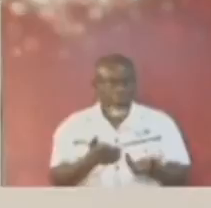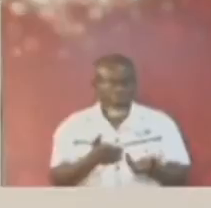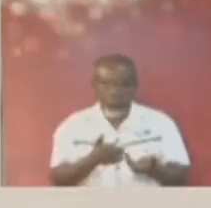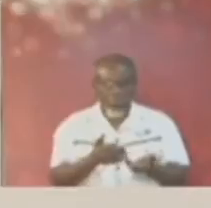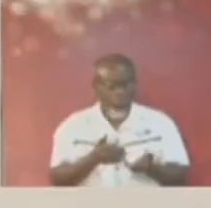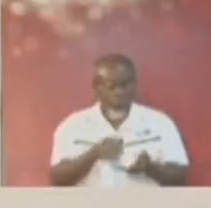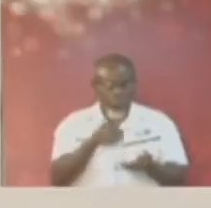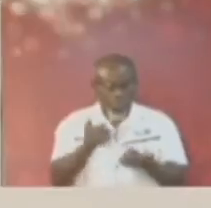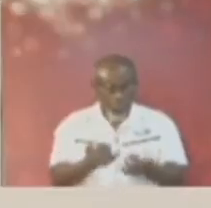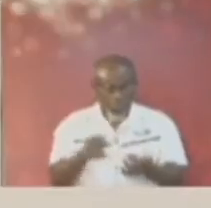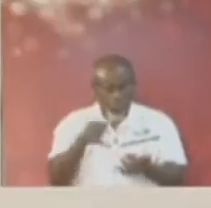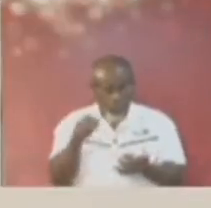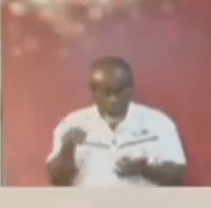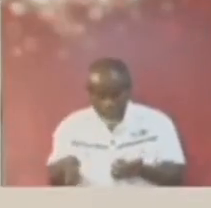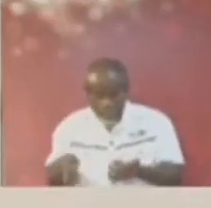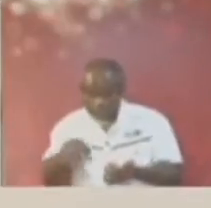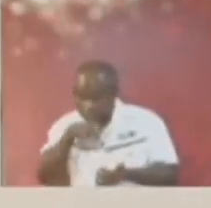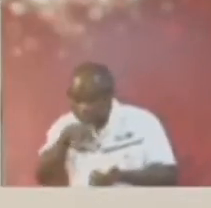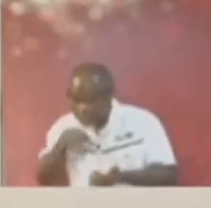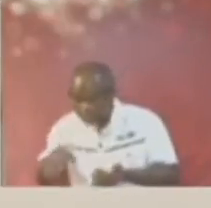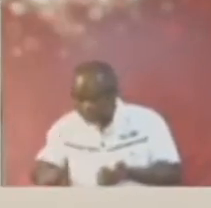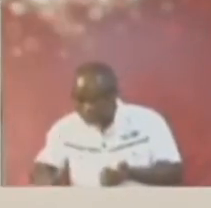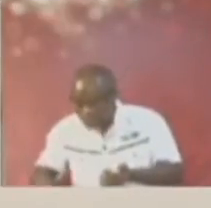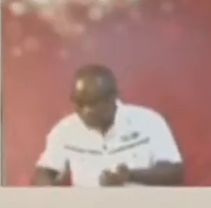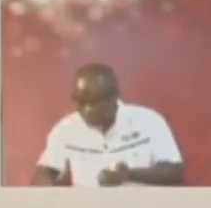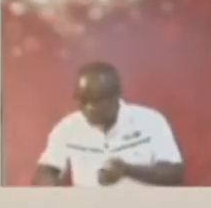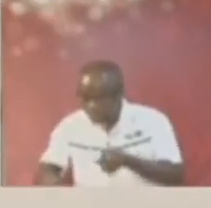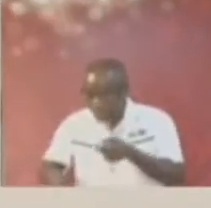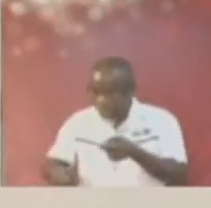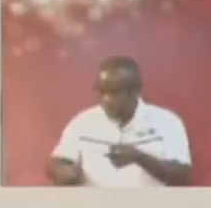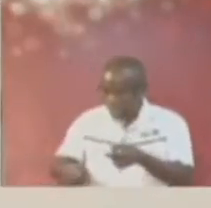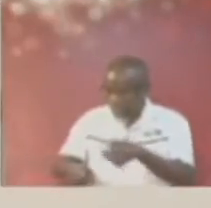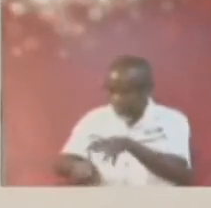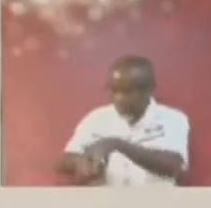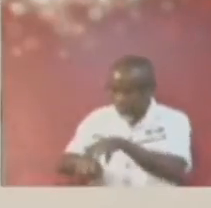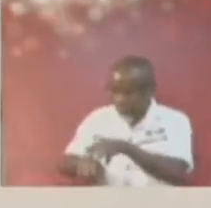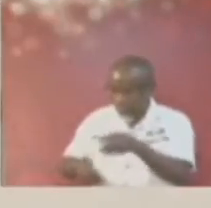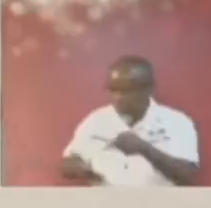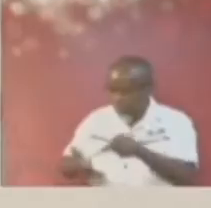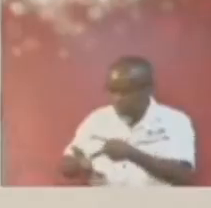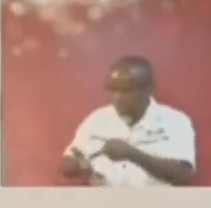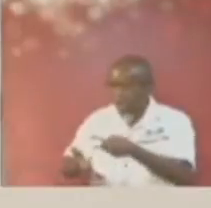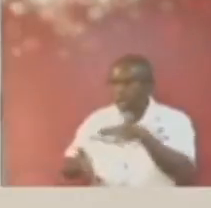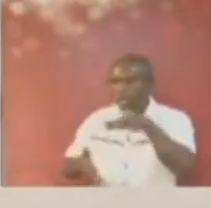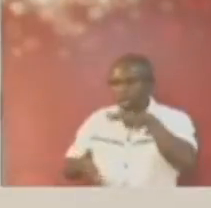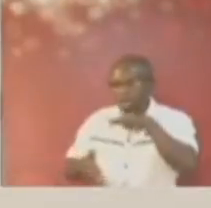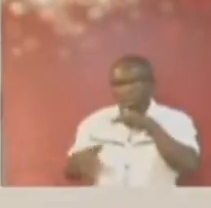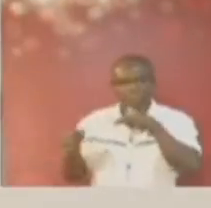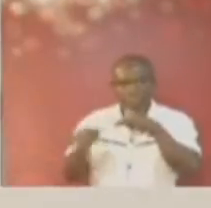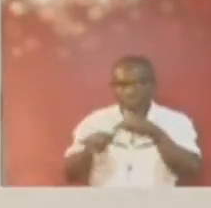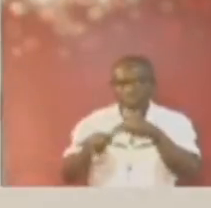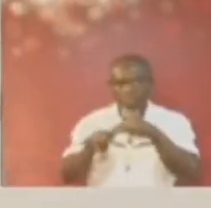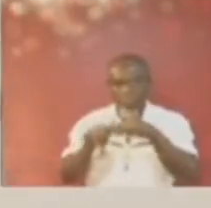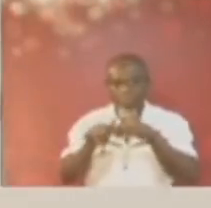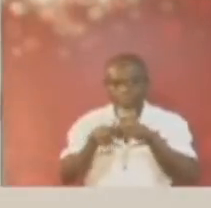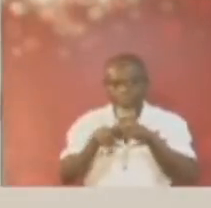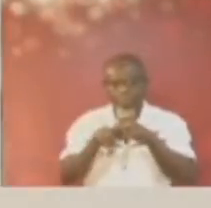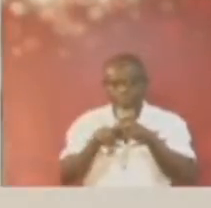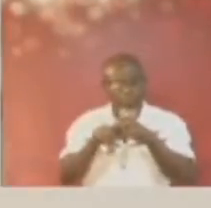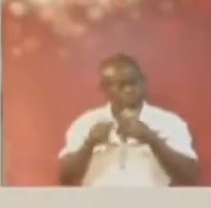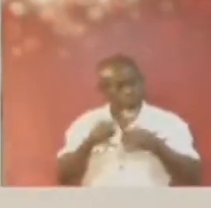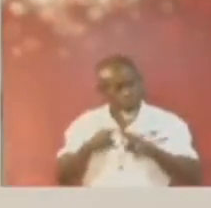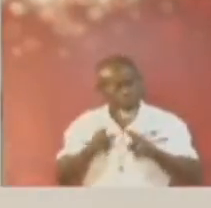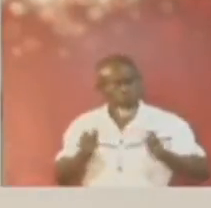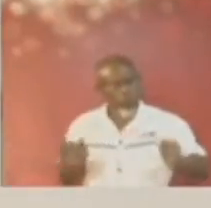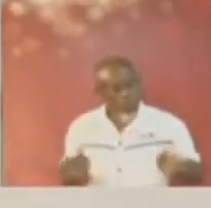hand sanitization, by all means, completely trumps glove wearing, and we actually discourage the use of gloves and encourage the use